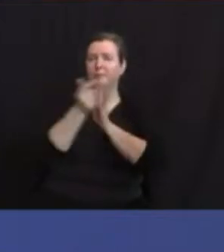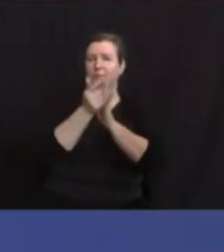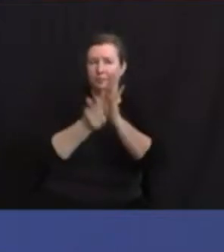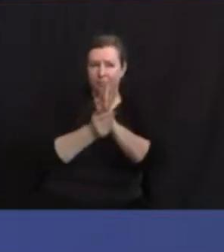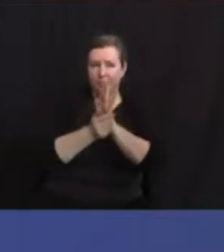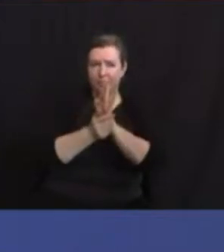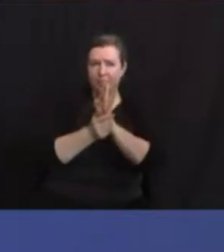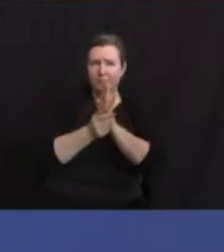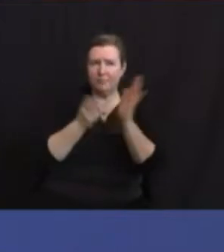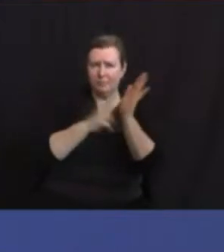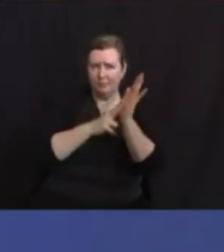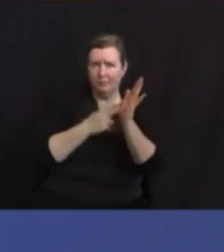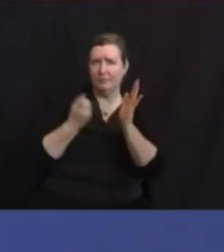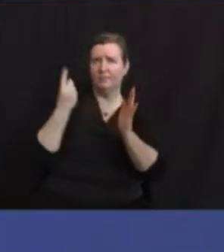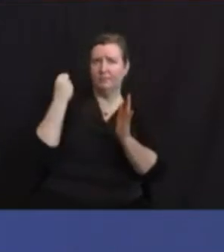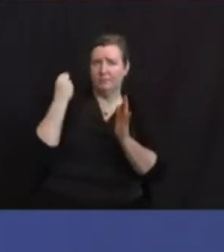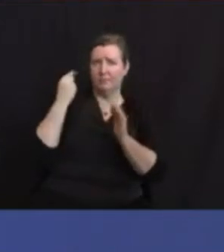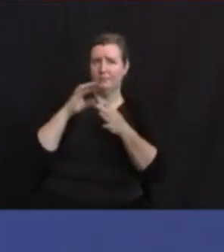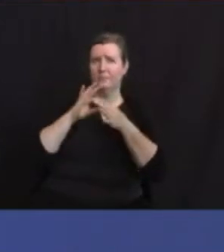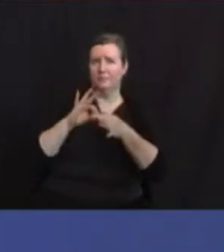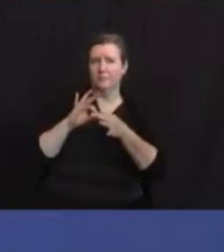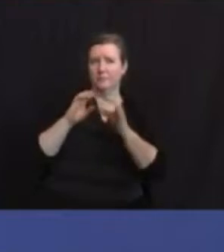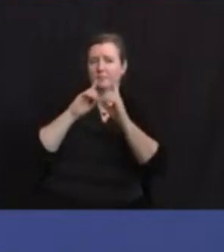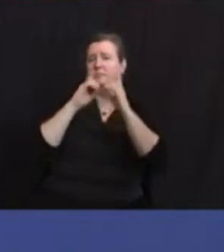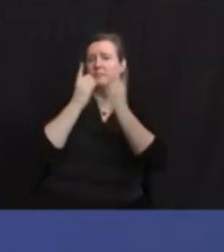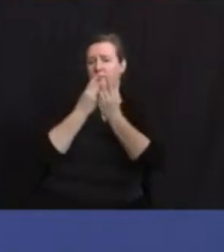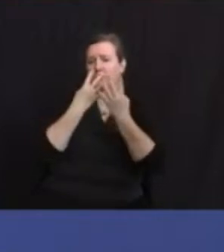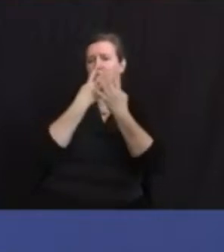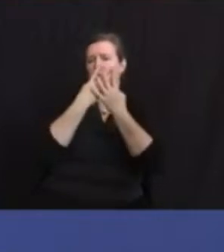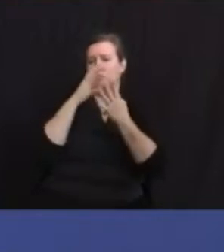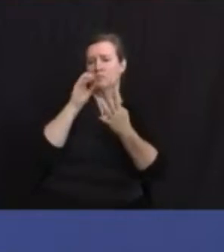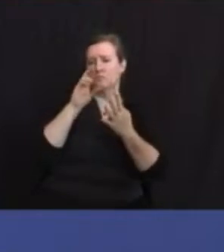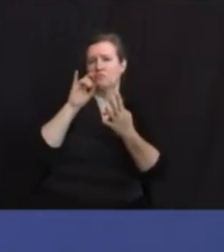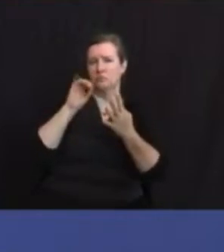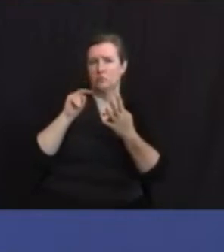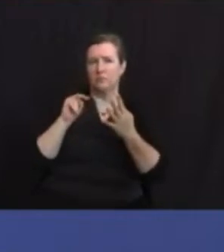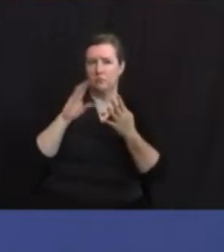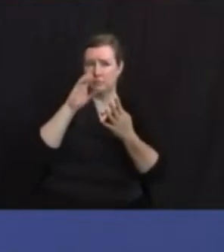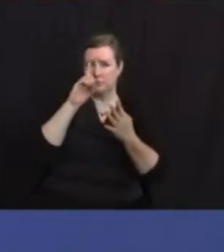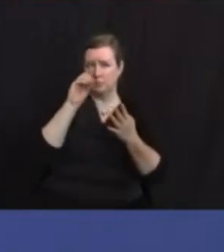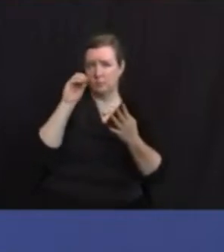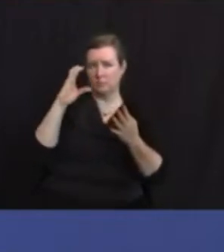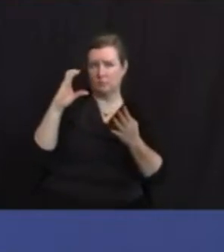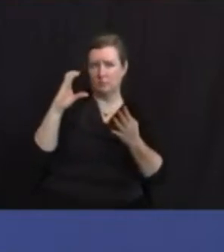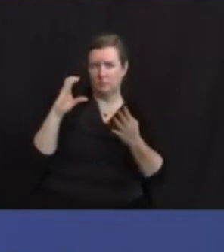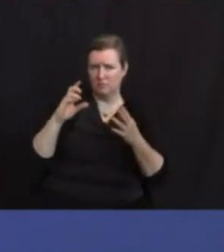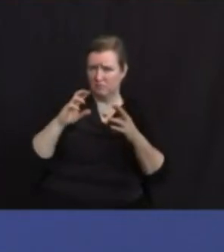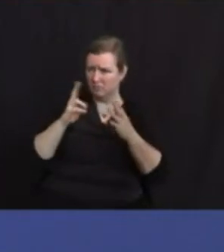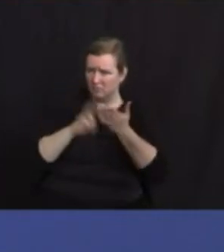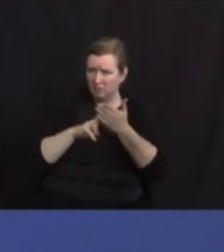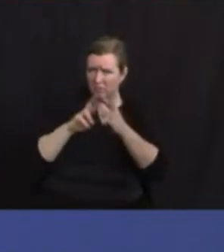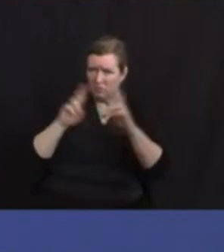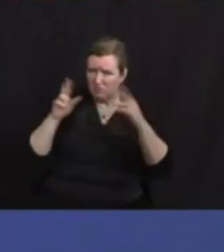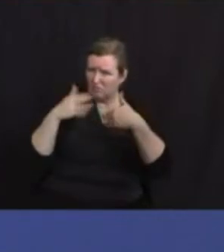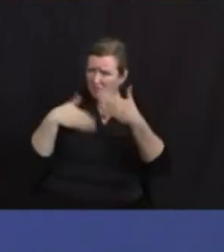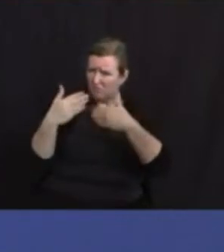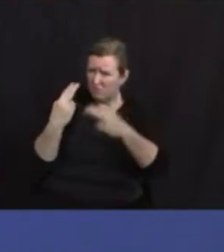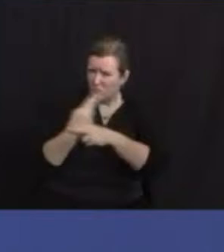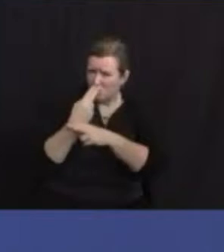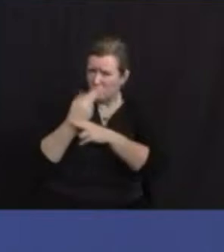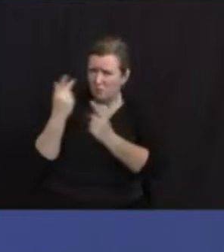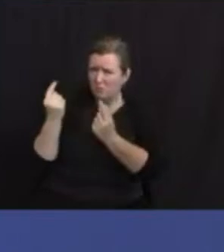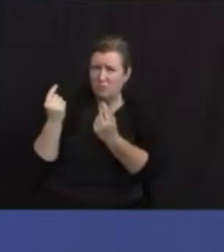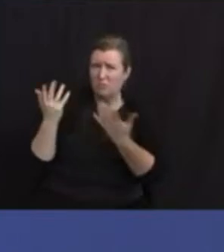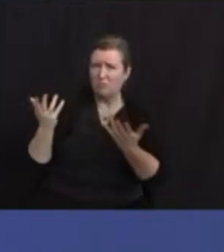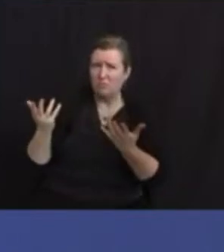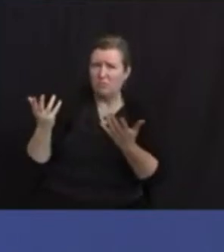And if so, what changes have they made to do so? The CDC has recommended since December that essential employees like grocery store